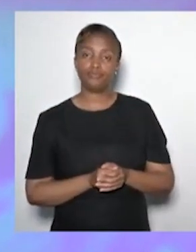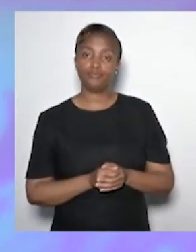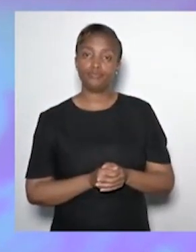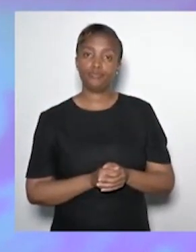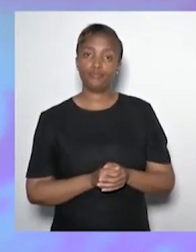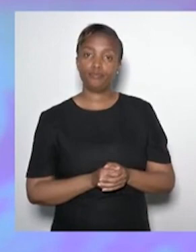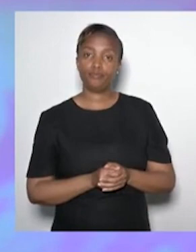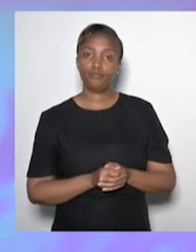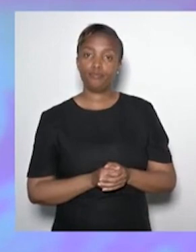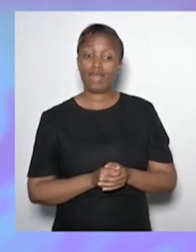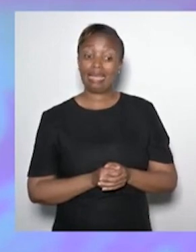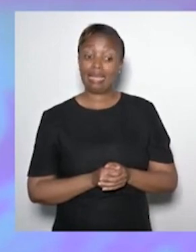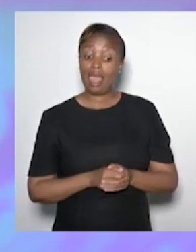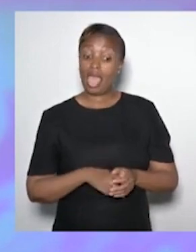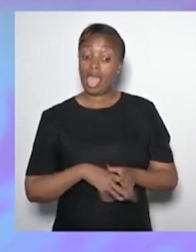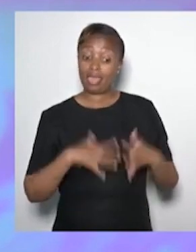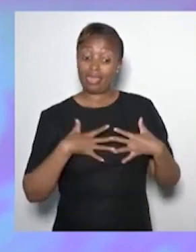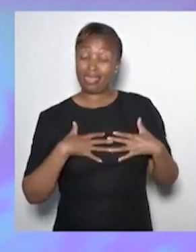and the healed man